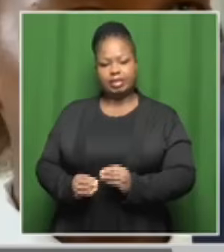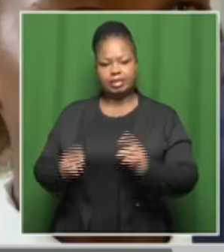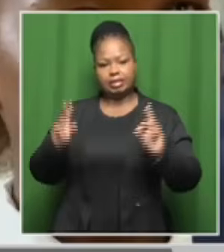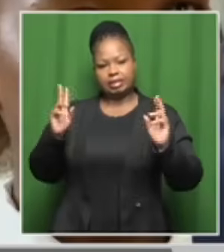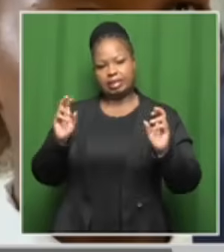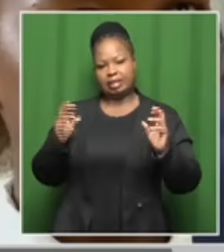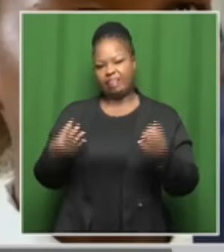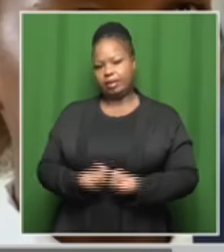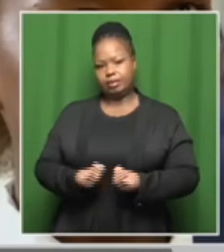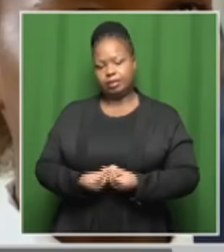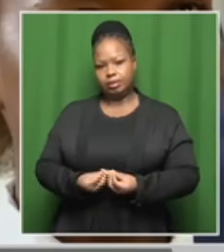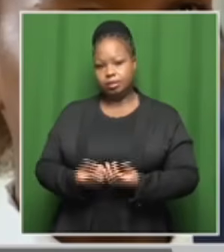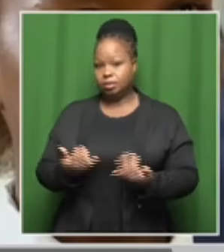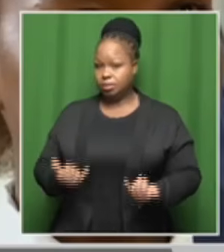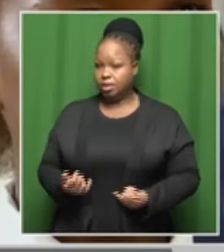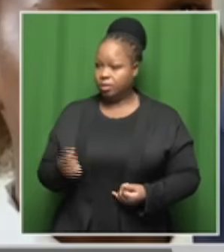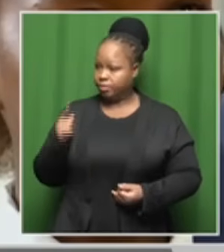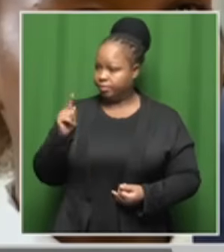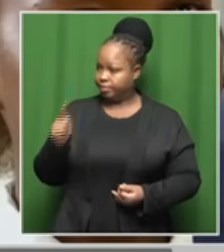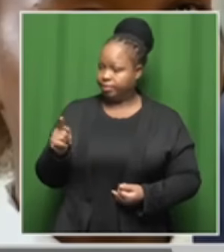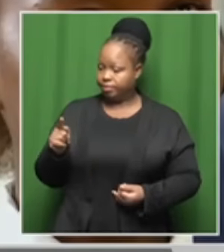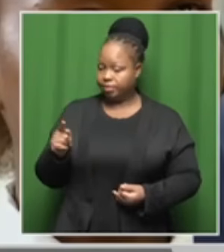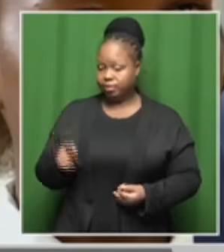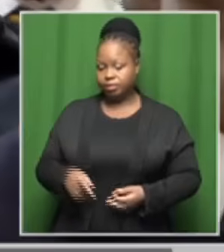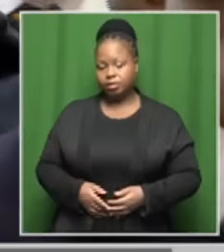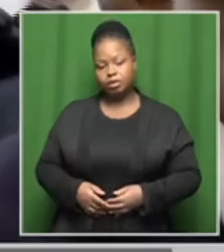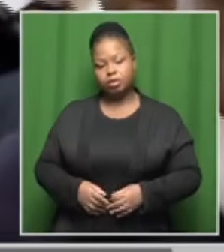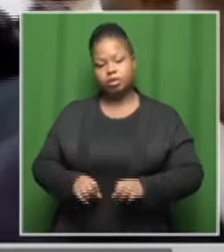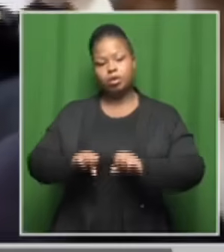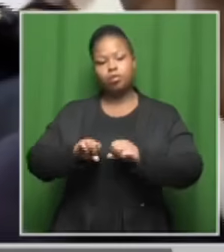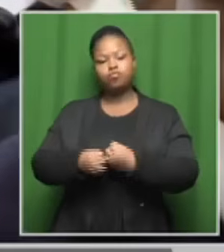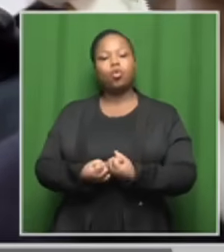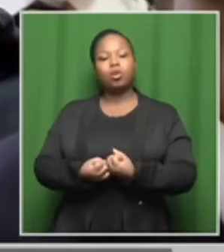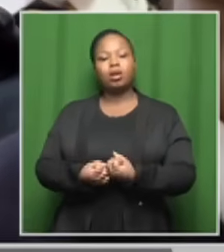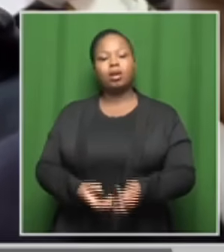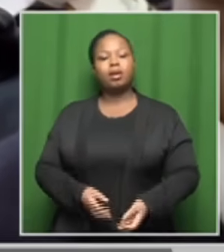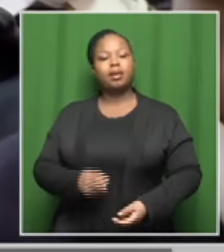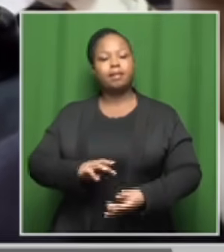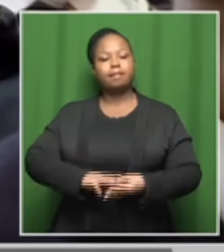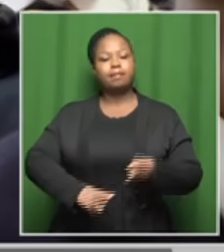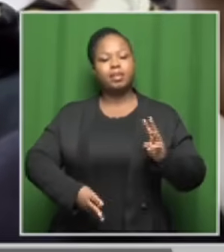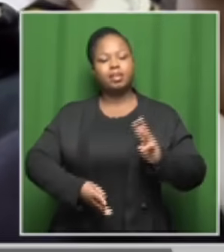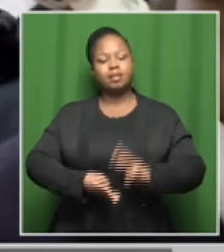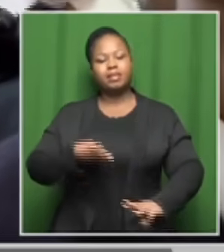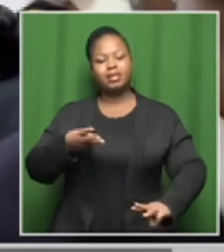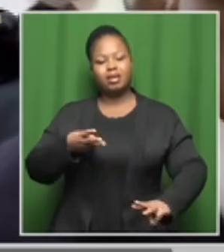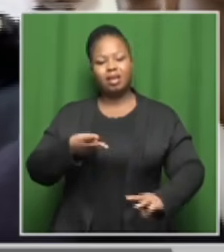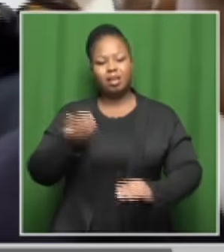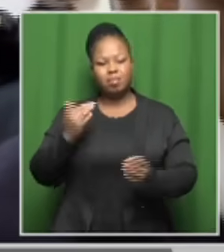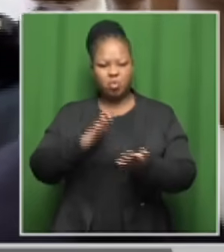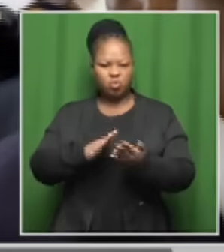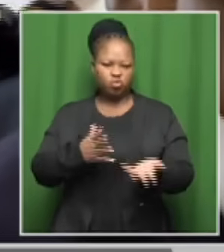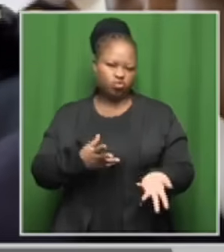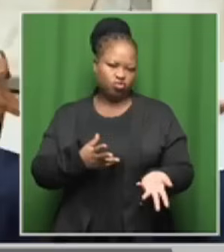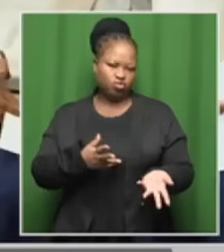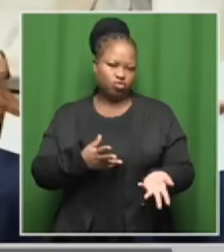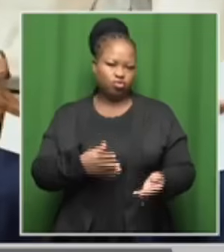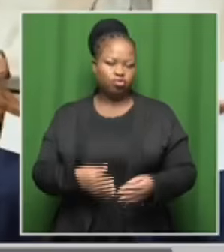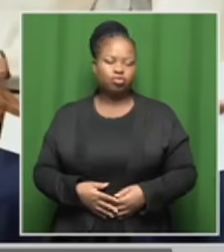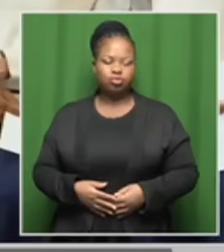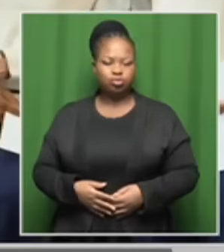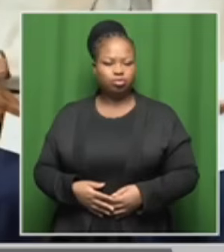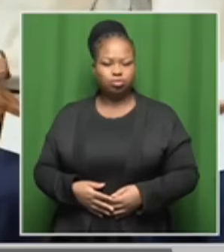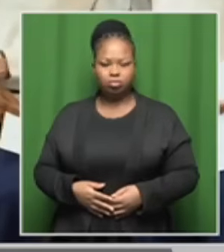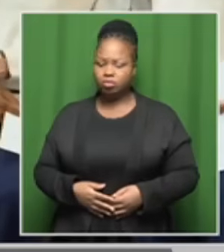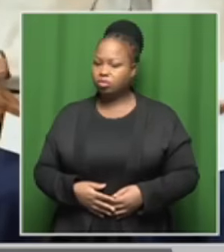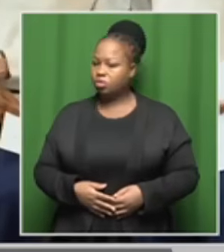we're dealing with here is a broken mathematical approach, and you can't